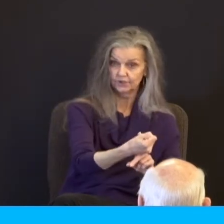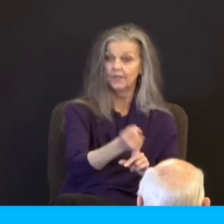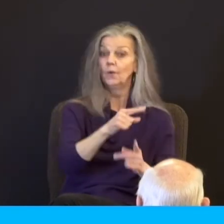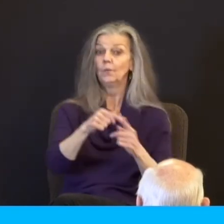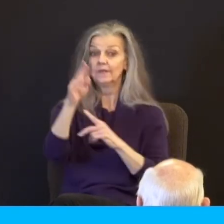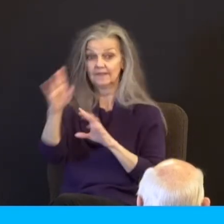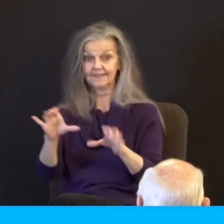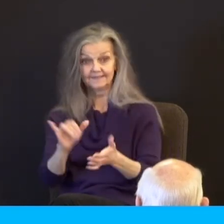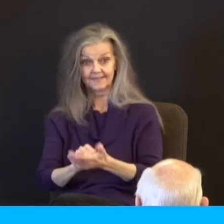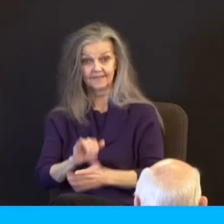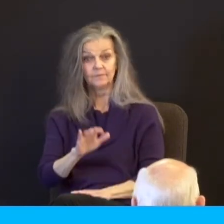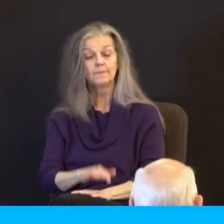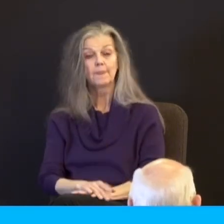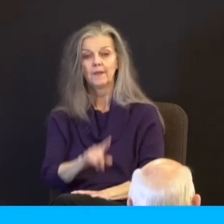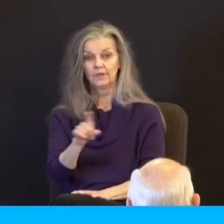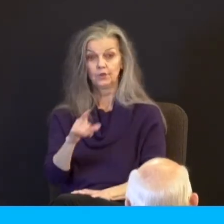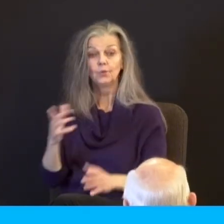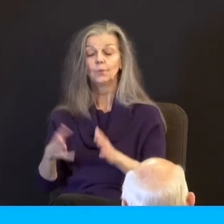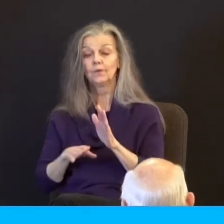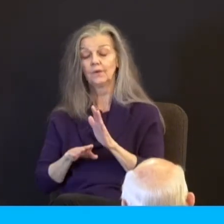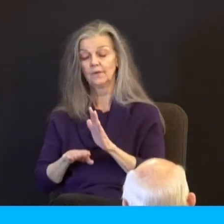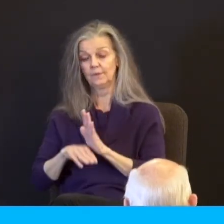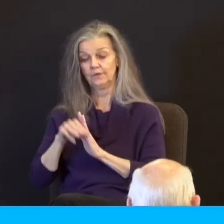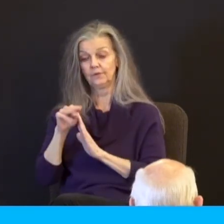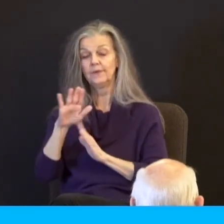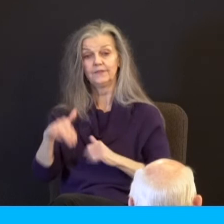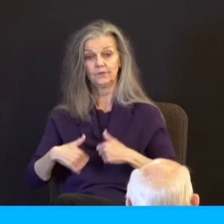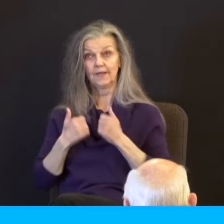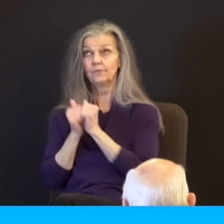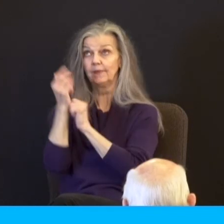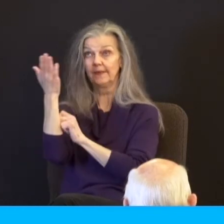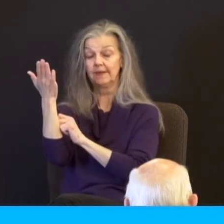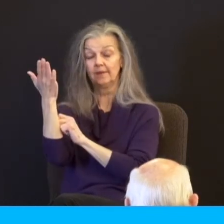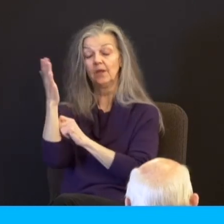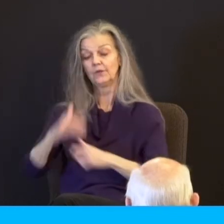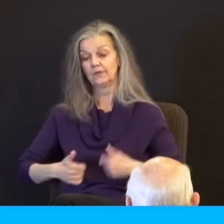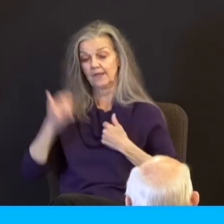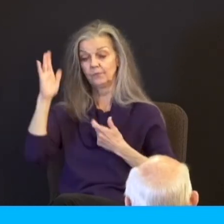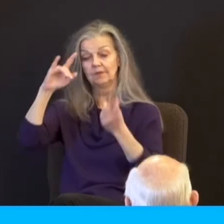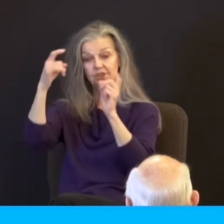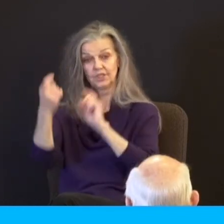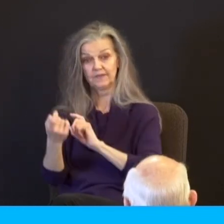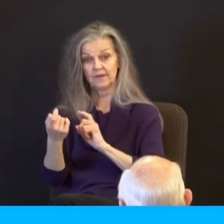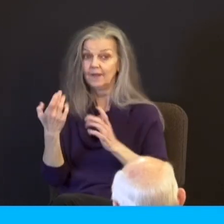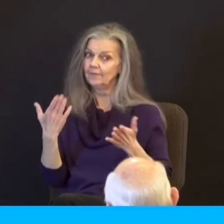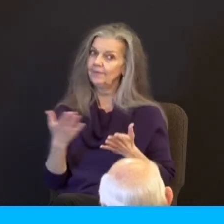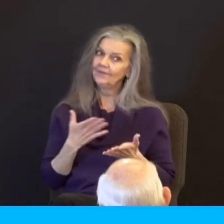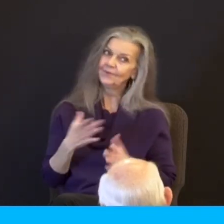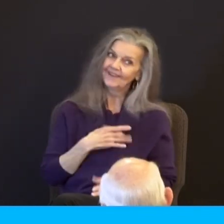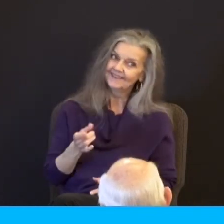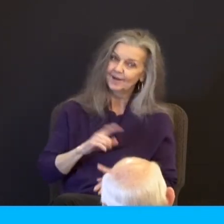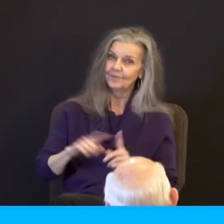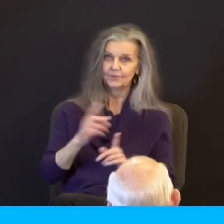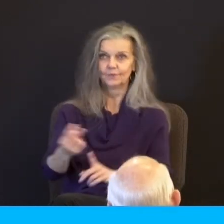does that kind of work in your life, you will grow in your walk with him. Your life will change. You may not like it in the beginning, but you'll look back one day and say, that was the